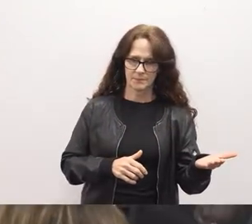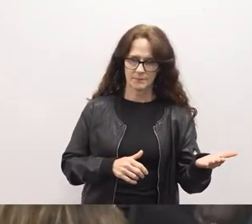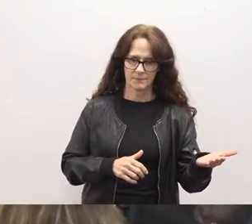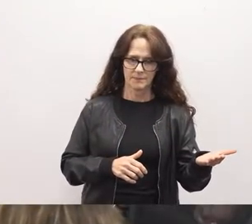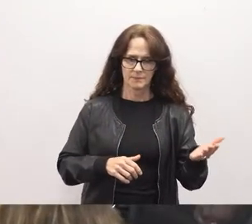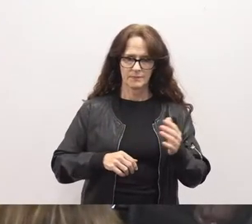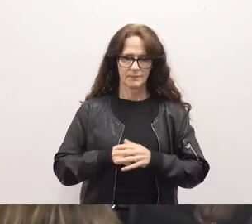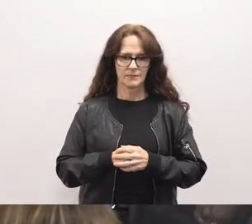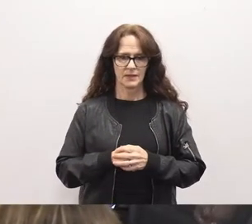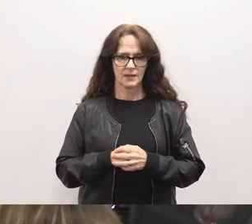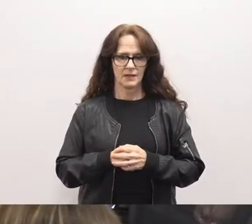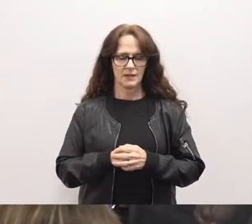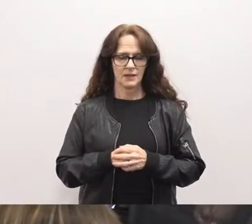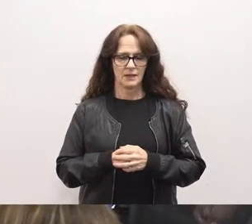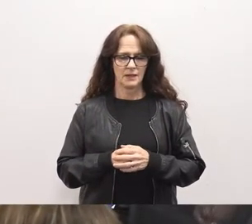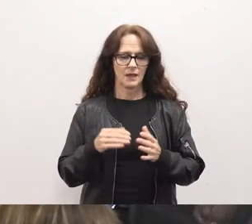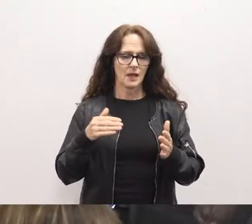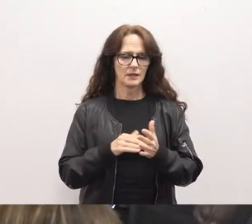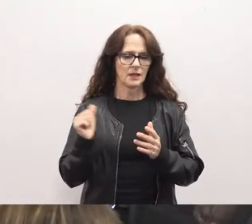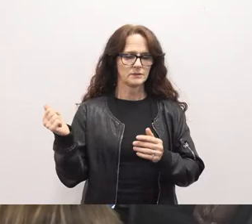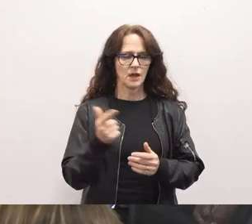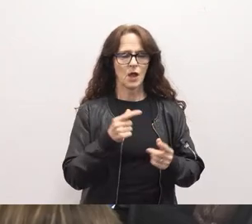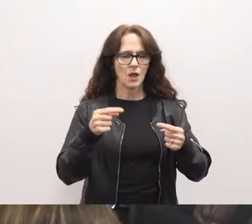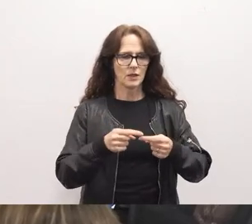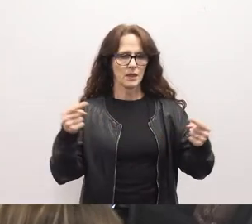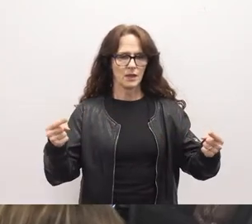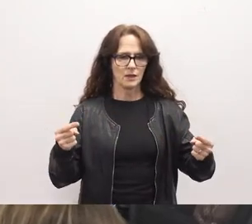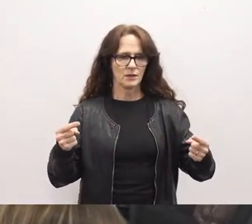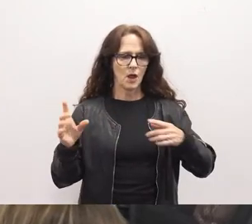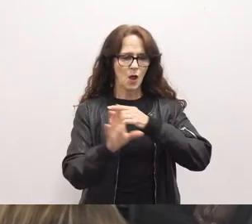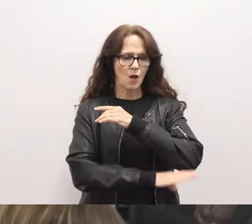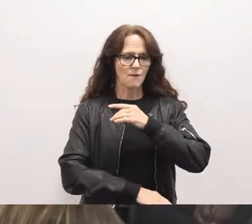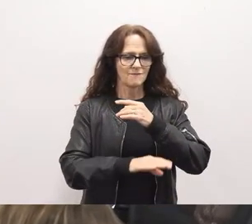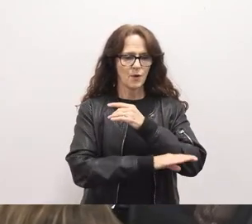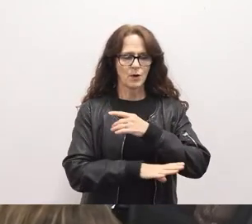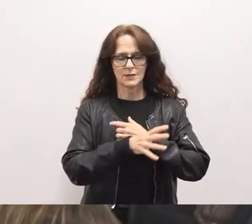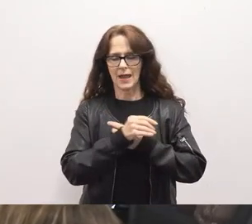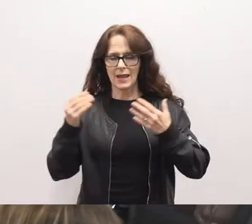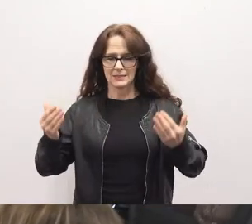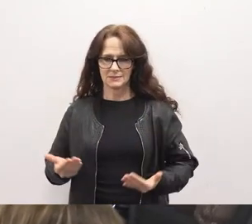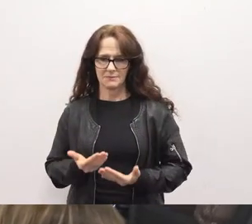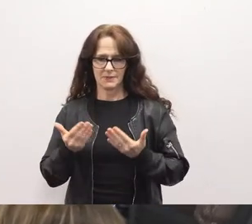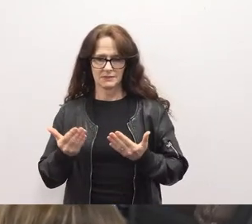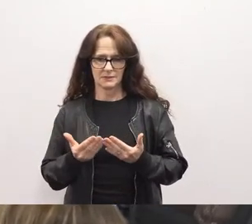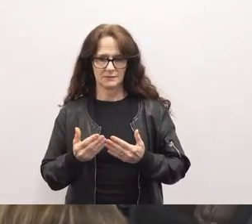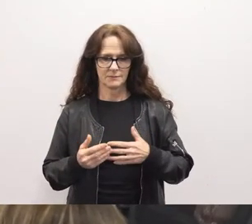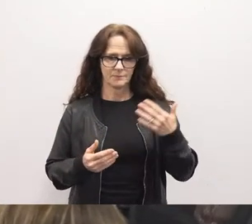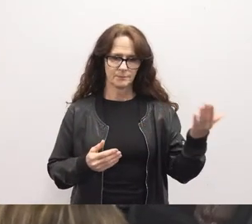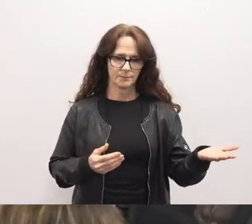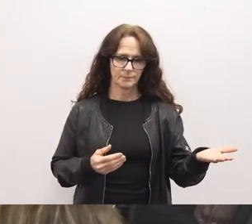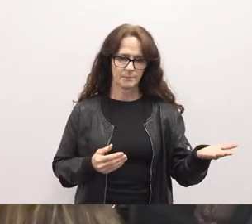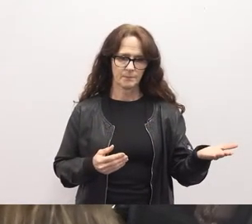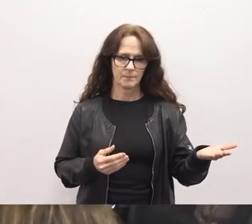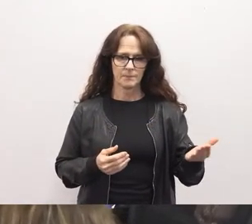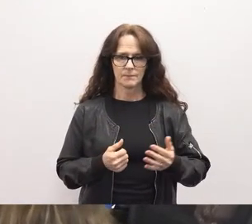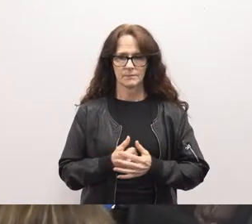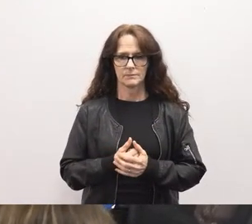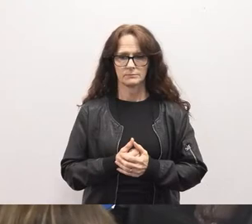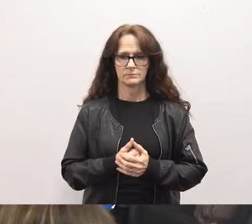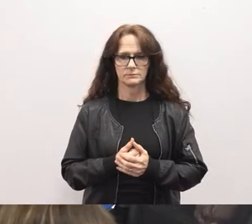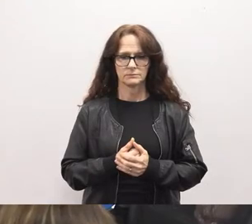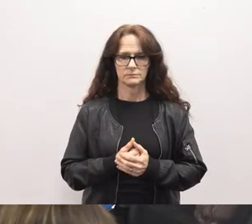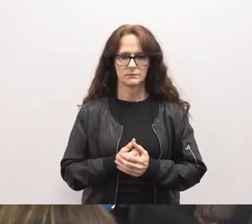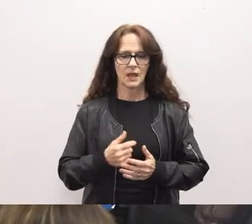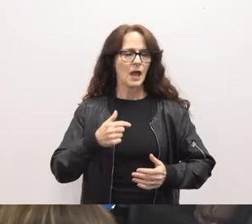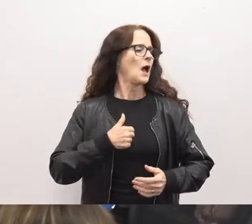of California. Against all enemies, foreign and domestic. Against all enemies, foreign and domestic.